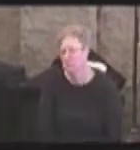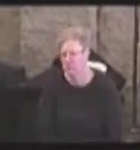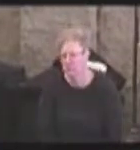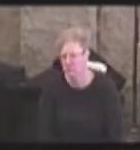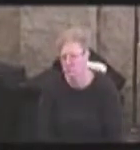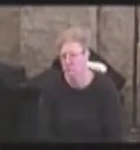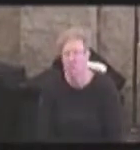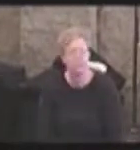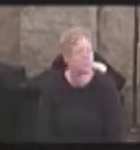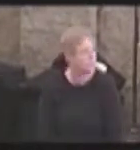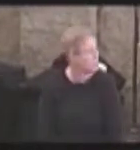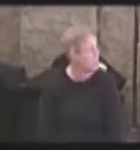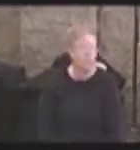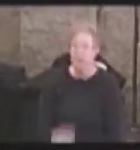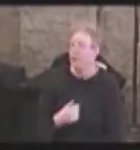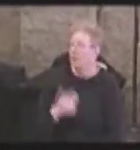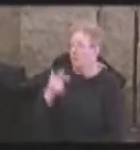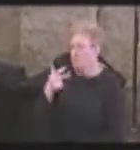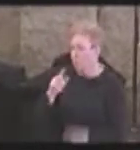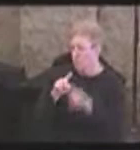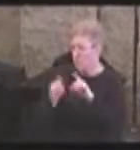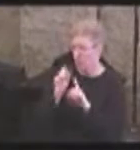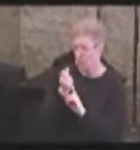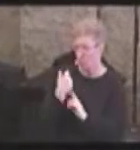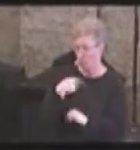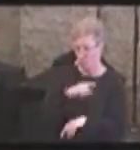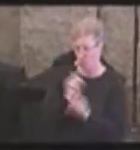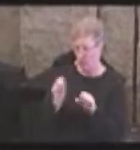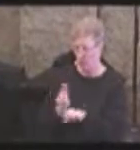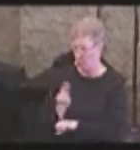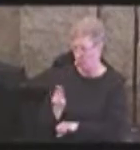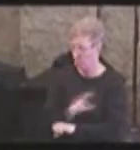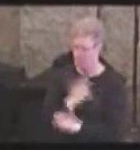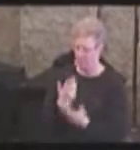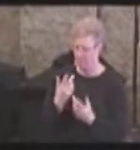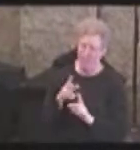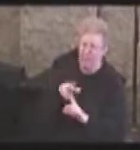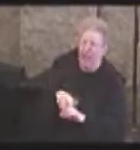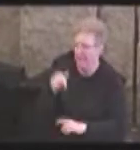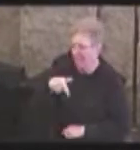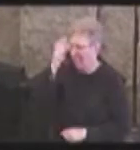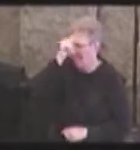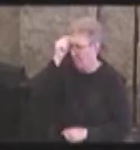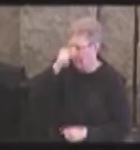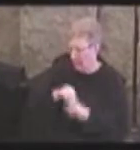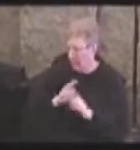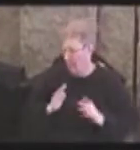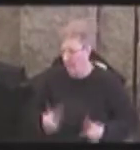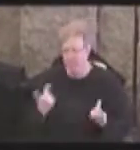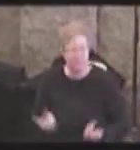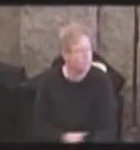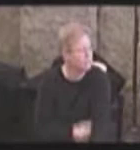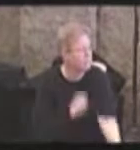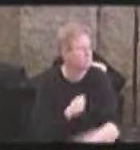There's at least three different ways or three different situations that we can use, or applications of this that we can use in our lives.